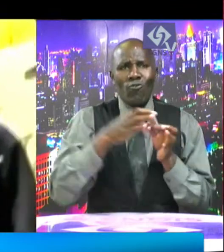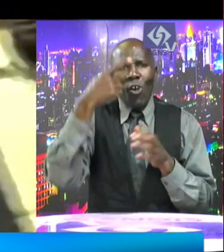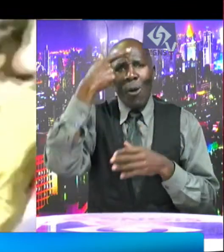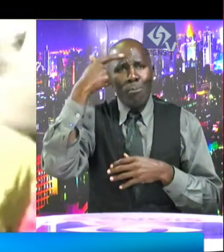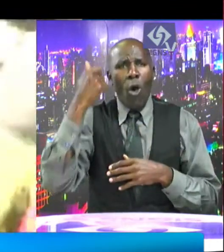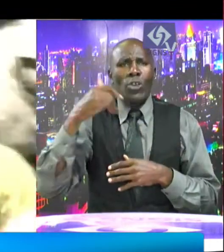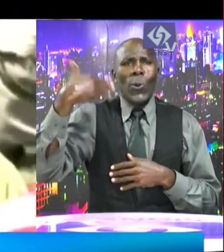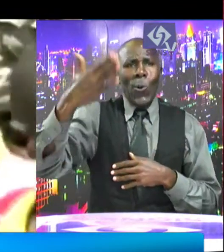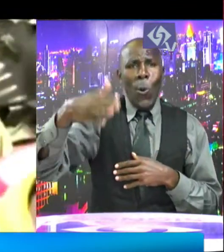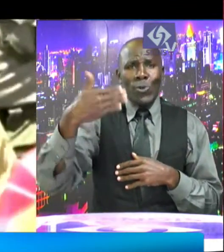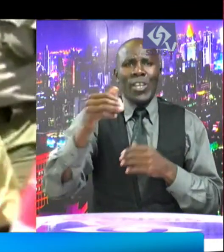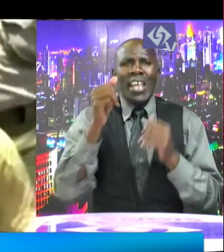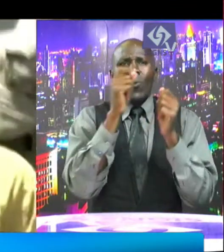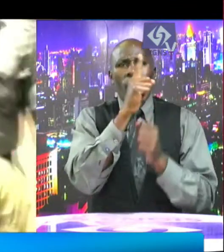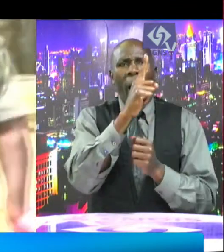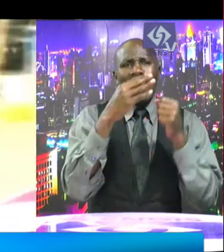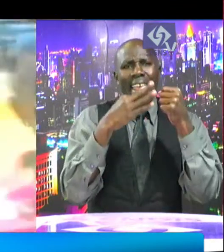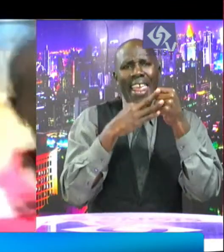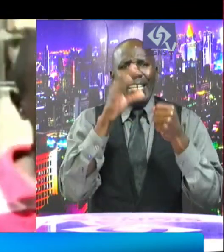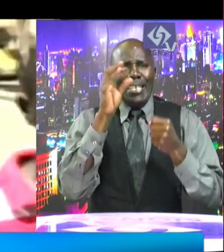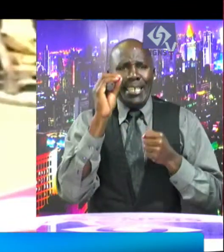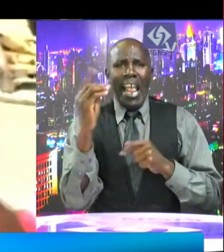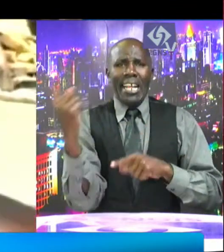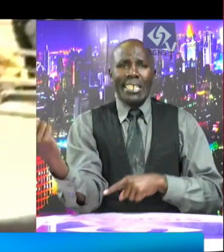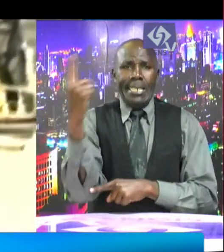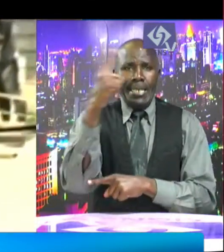for 180 days